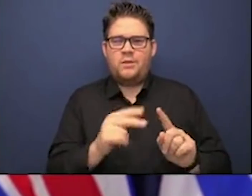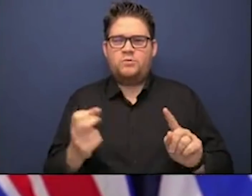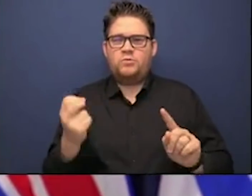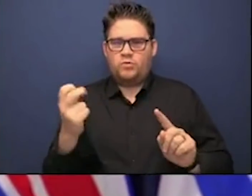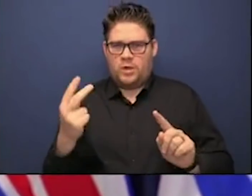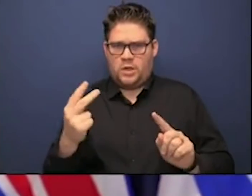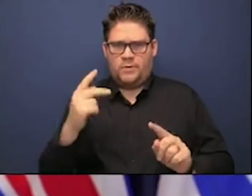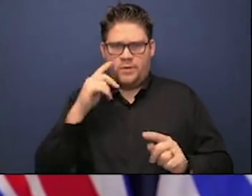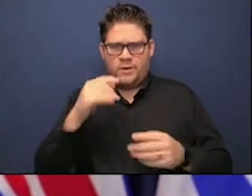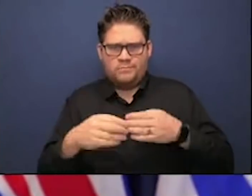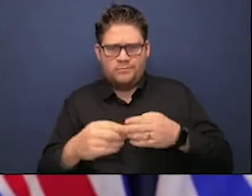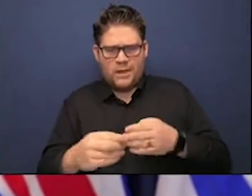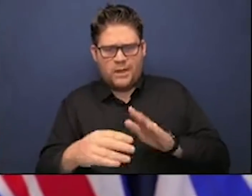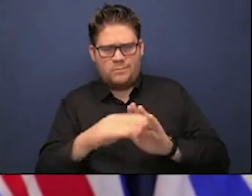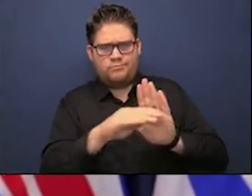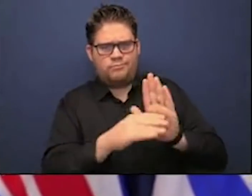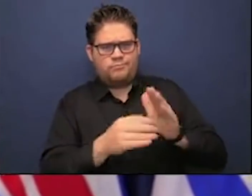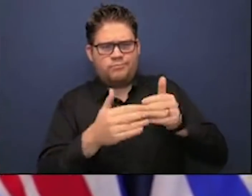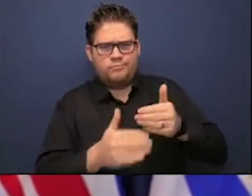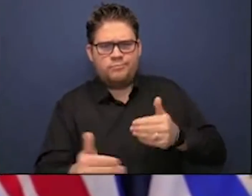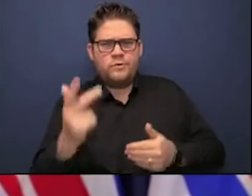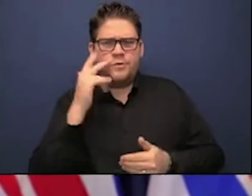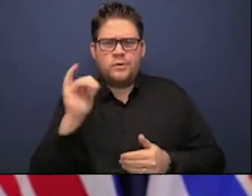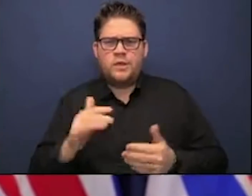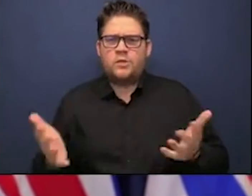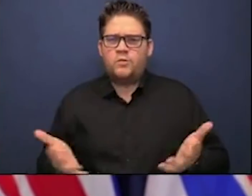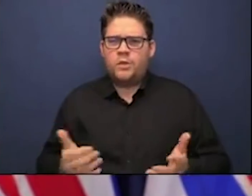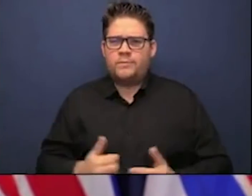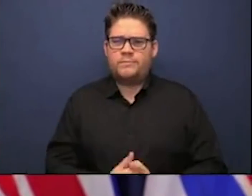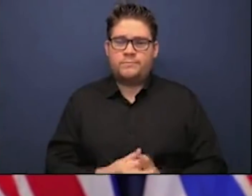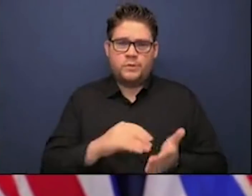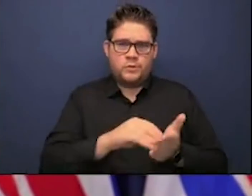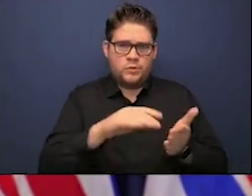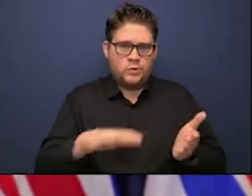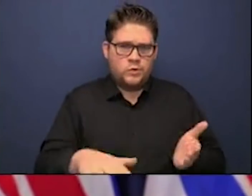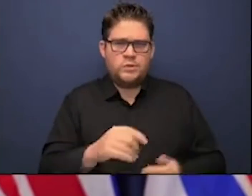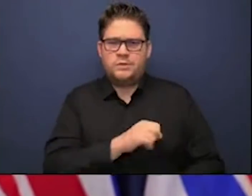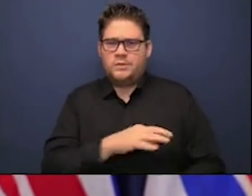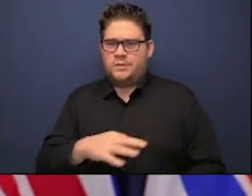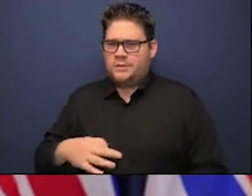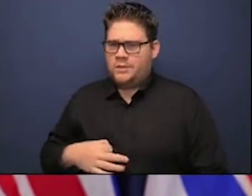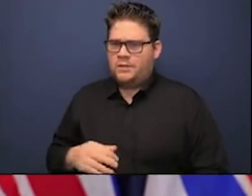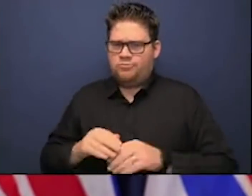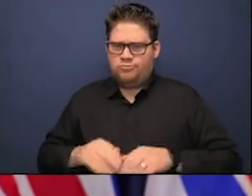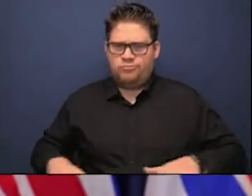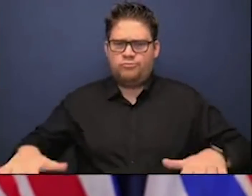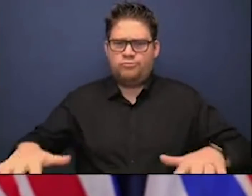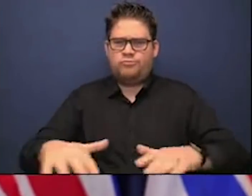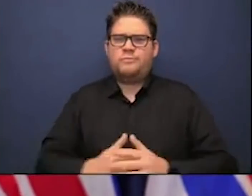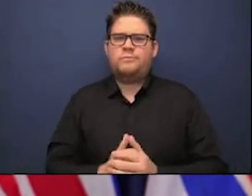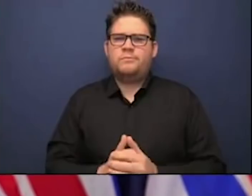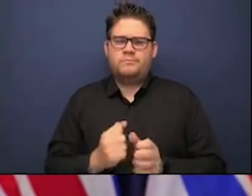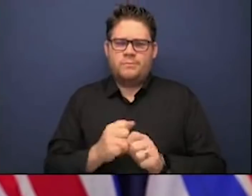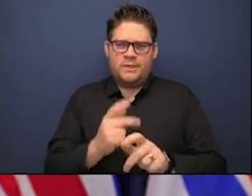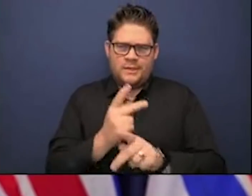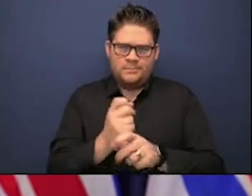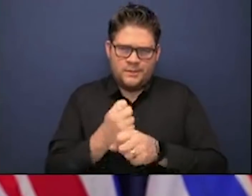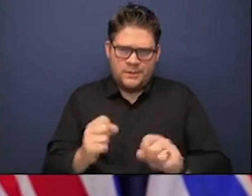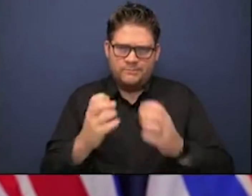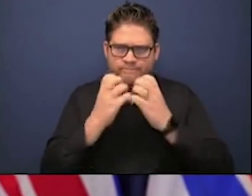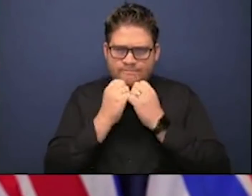and staff. But before I begin, I would like to recognize the incredibly hard work being